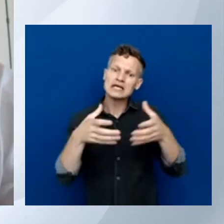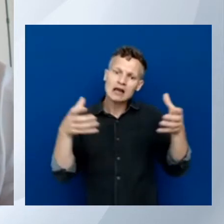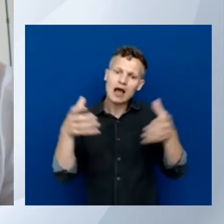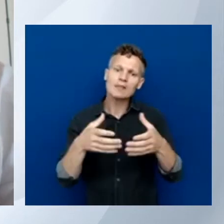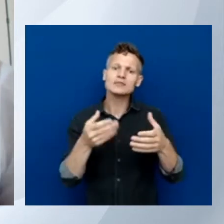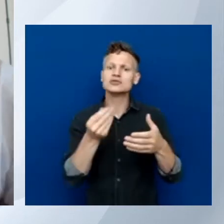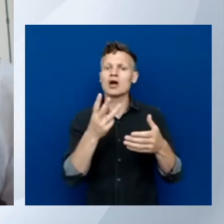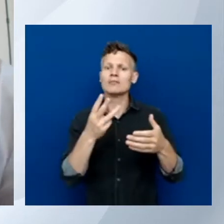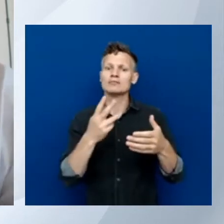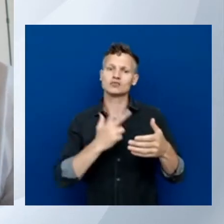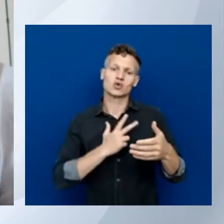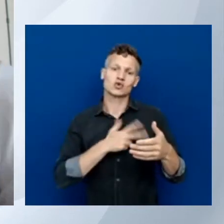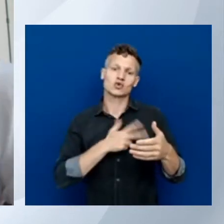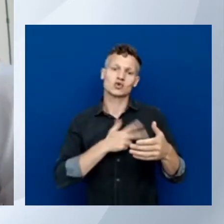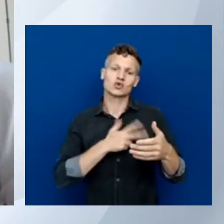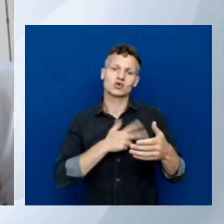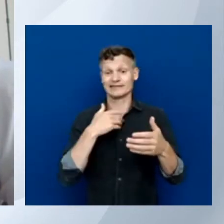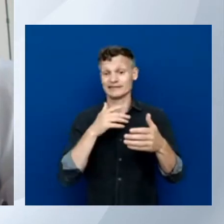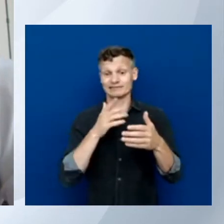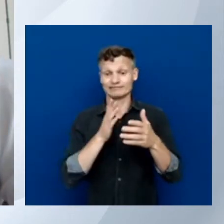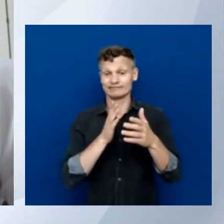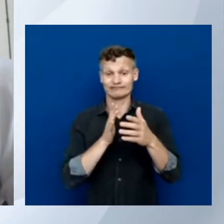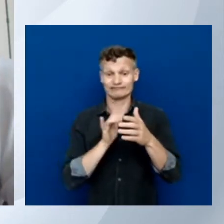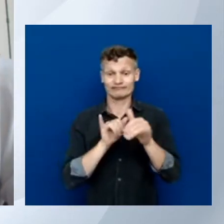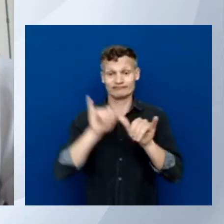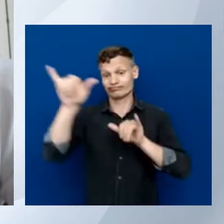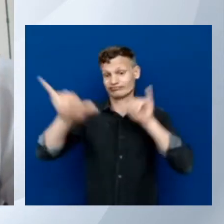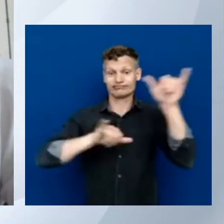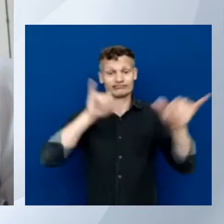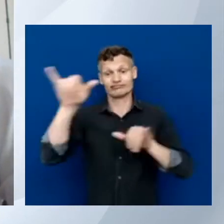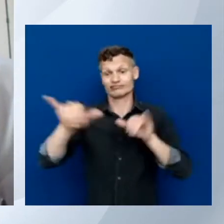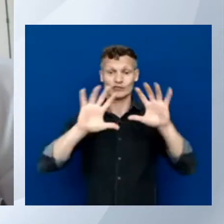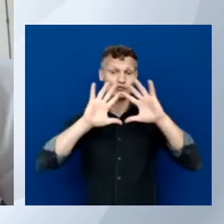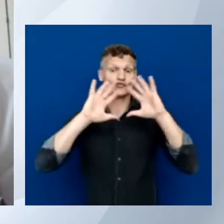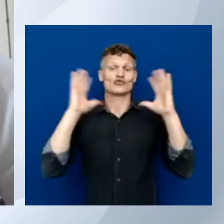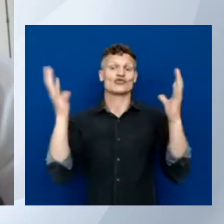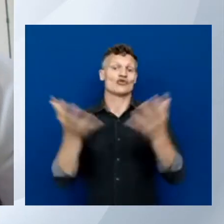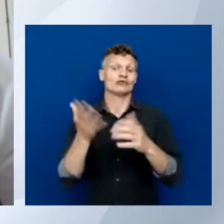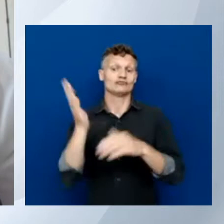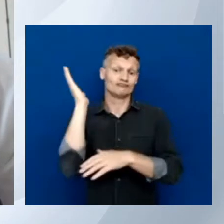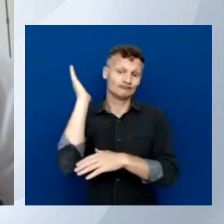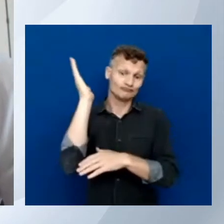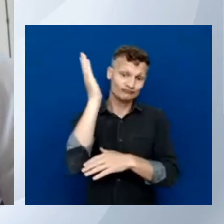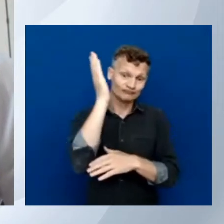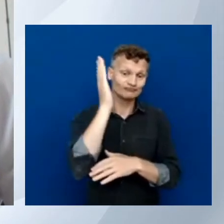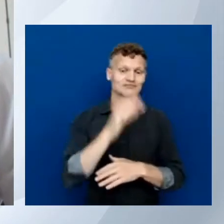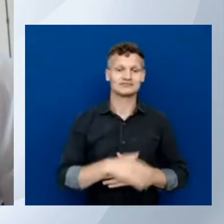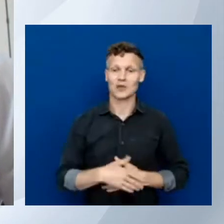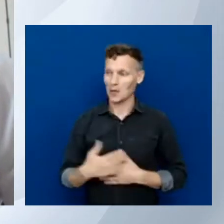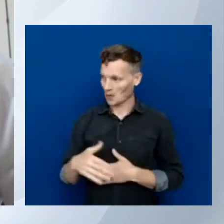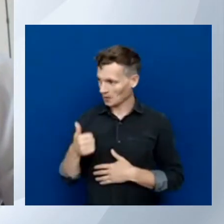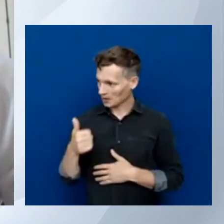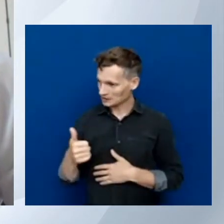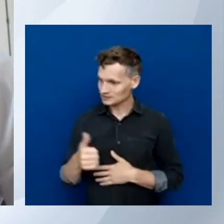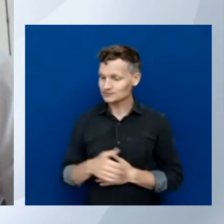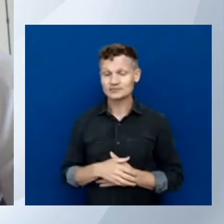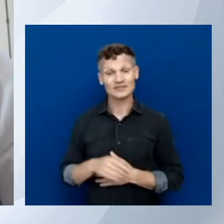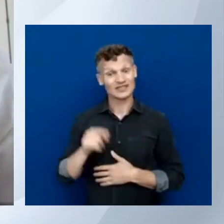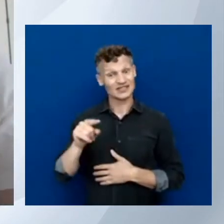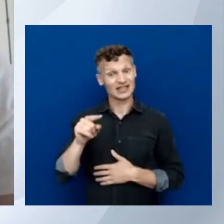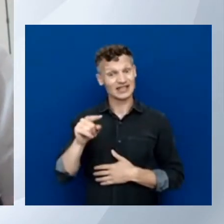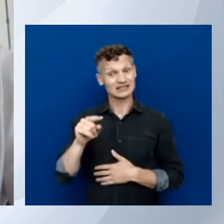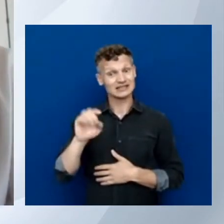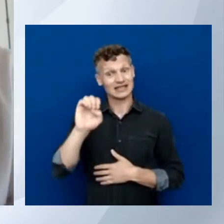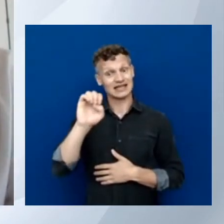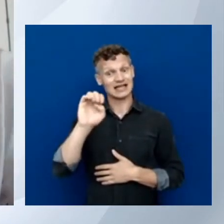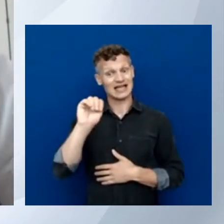world and talk at various events as well. Okay, that's nice. And is Umbraco part of your next session as well?